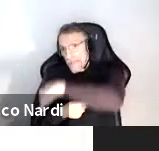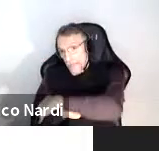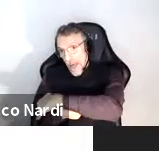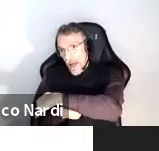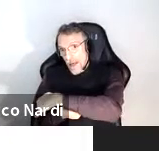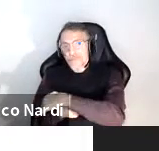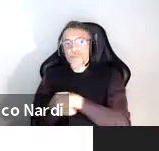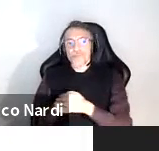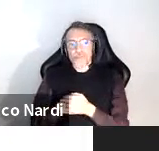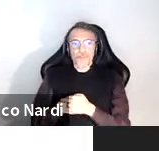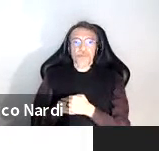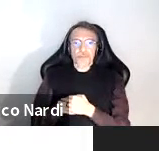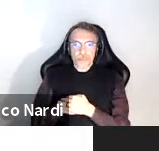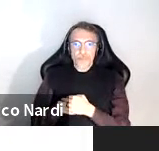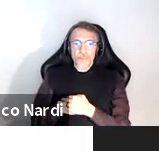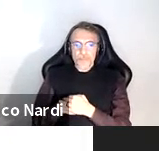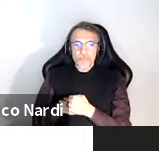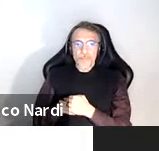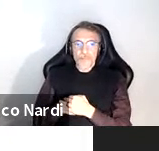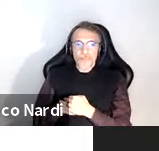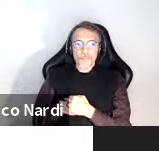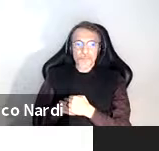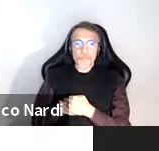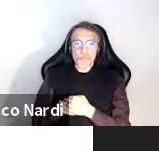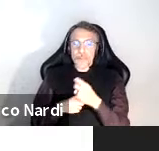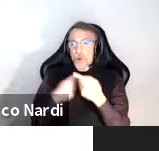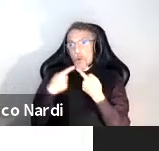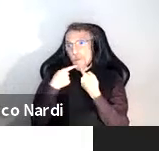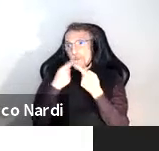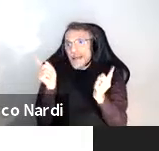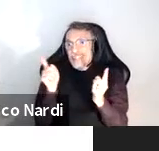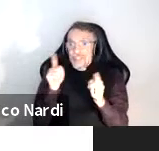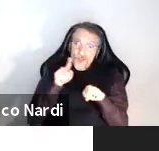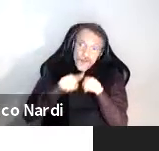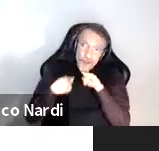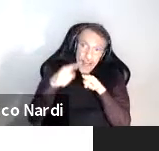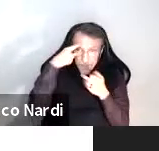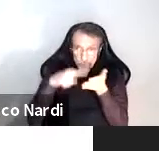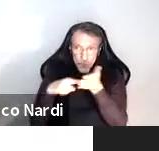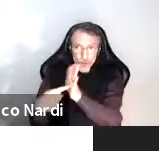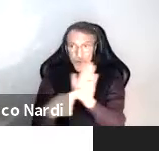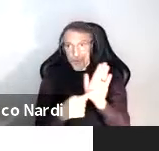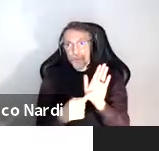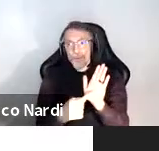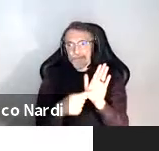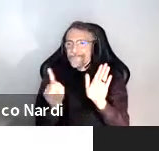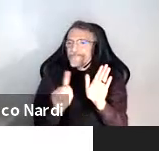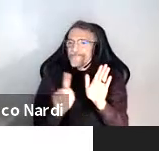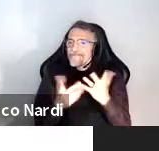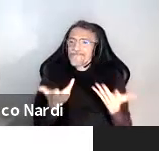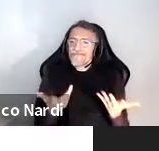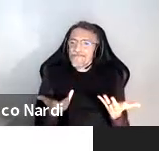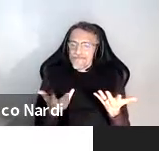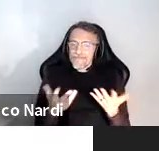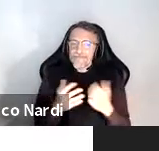in the growth rate of sub-Saharan Africa. So the message I'm trying to give here is that there was